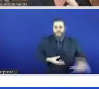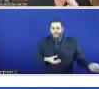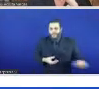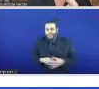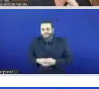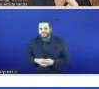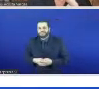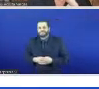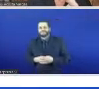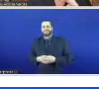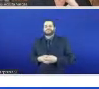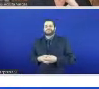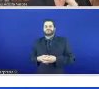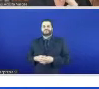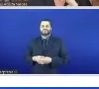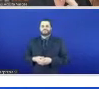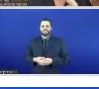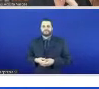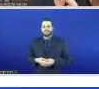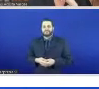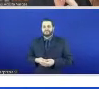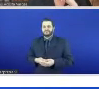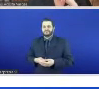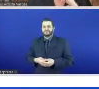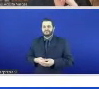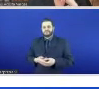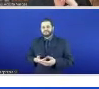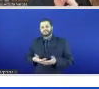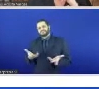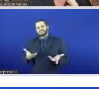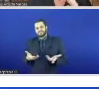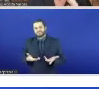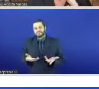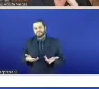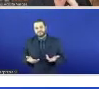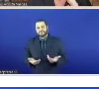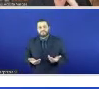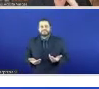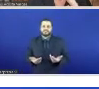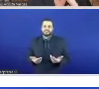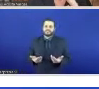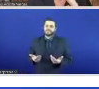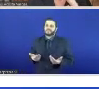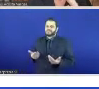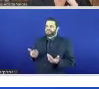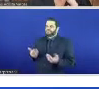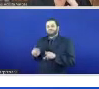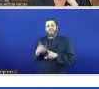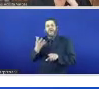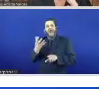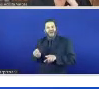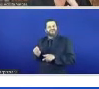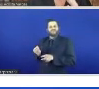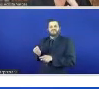in the human rights perspective, those efforts to get certain things understood as war crimes, to get certain